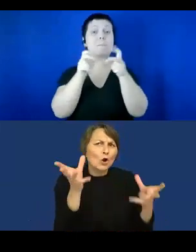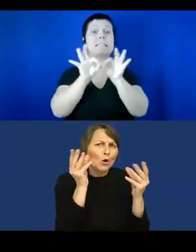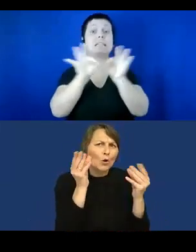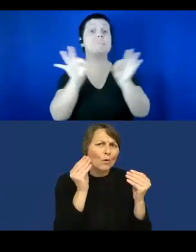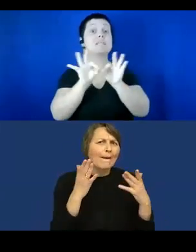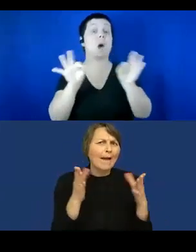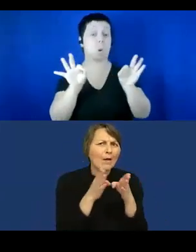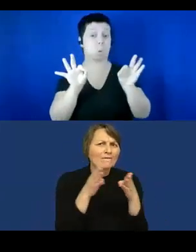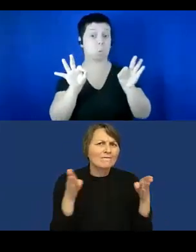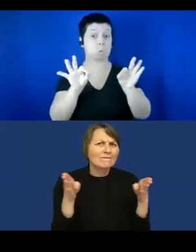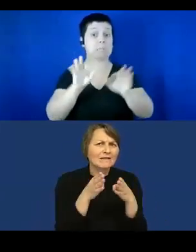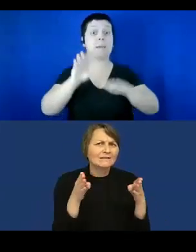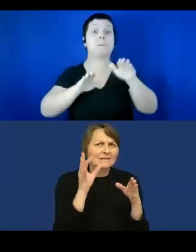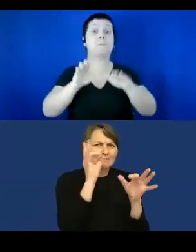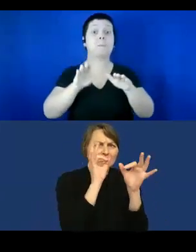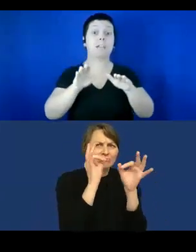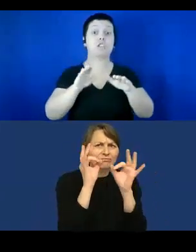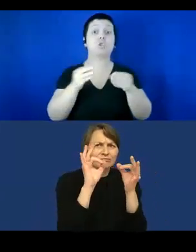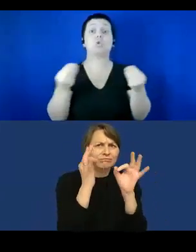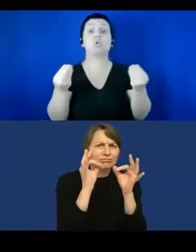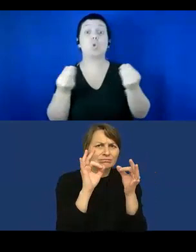and where you present the vibrations.